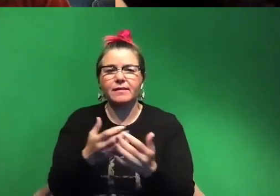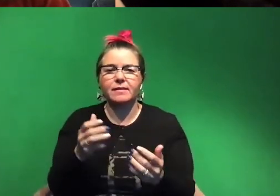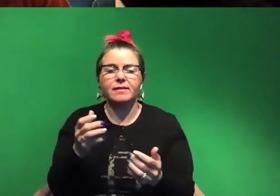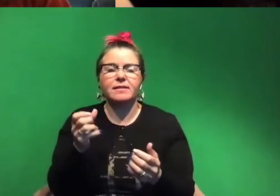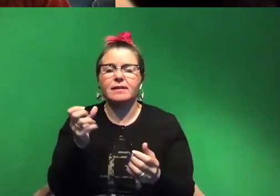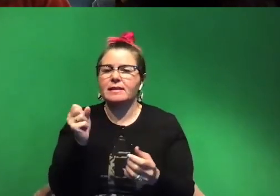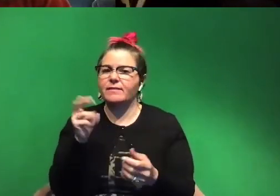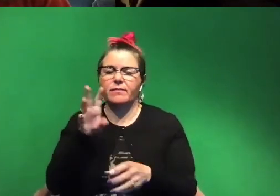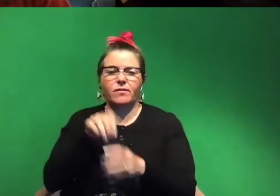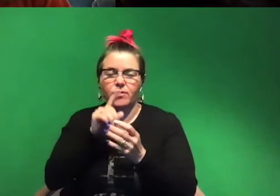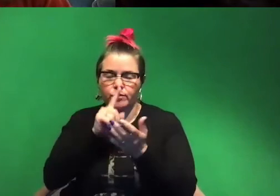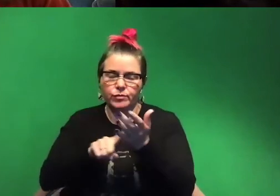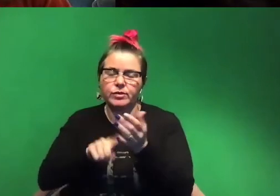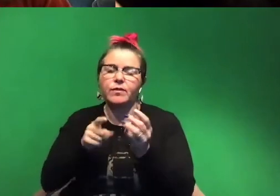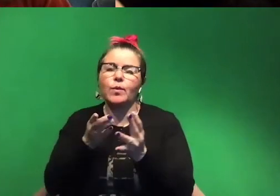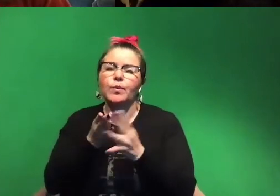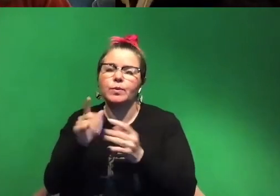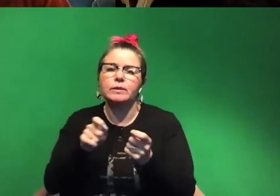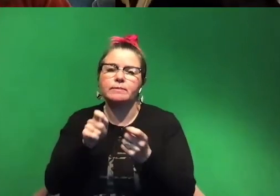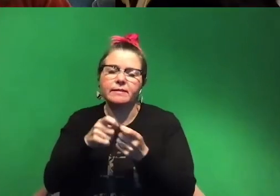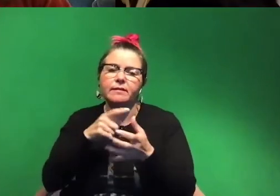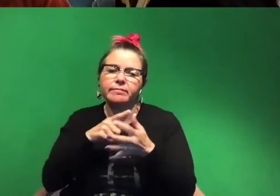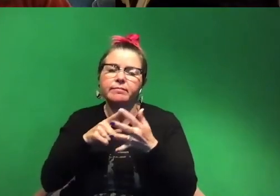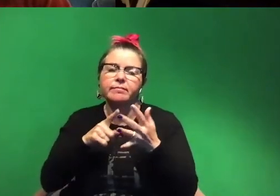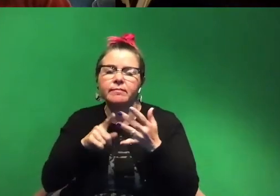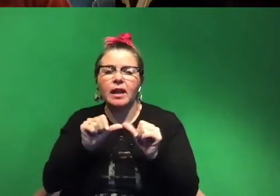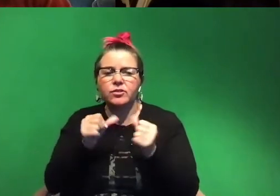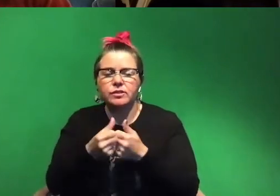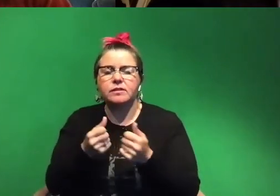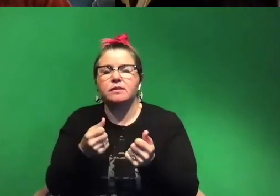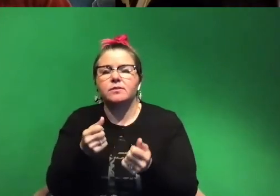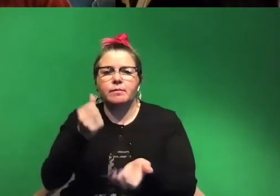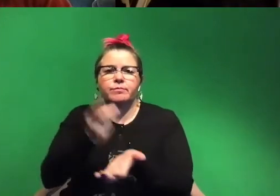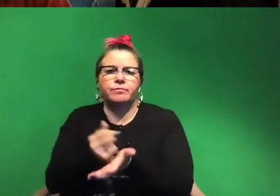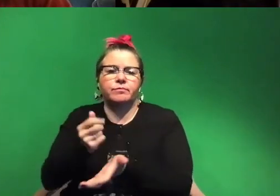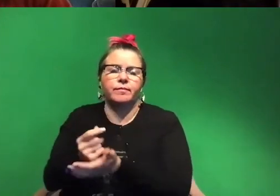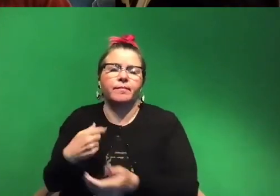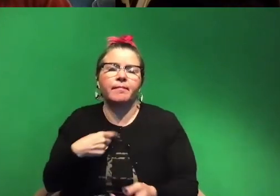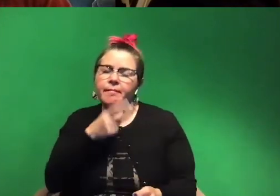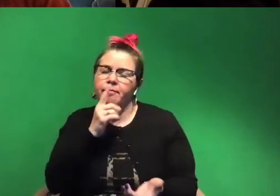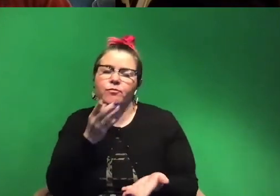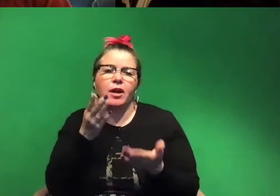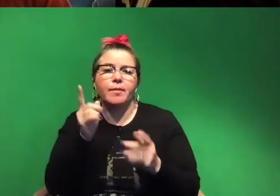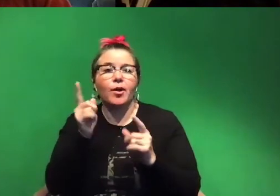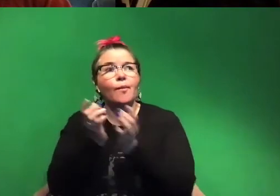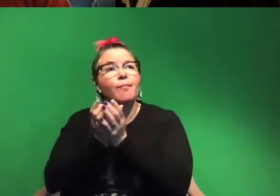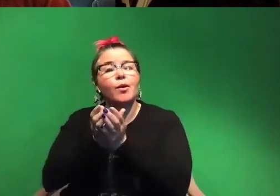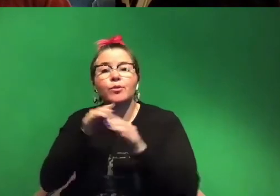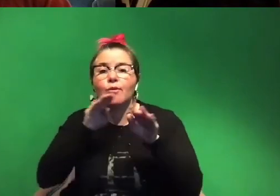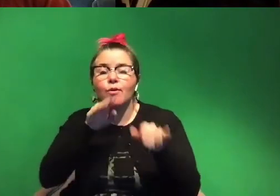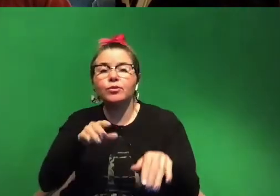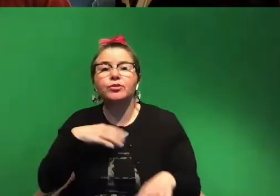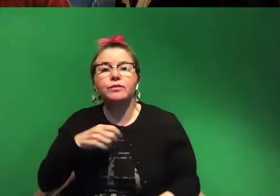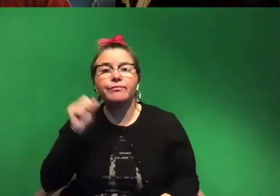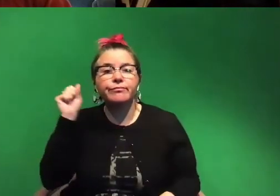you need to go through the proper channels in order to go fishing for them. So I wouldn't recommend just boating out to the ocean and throwing